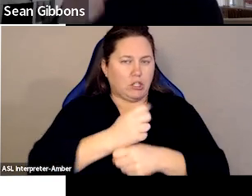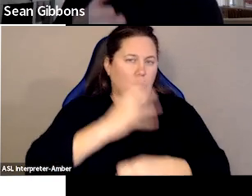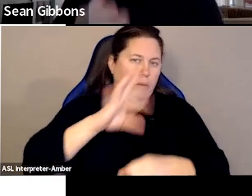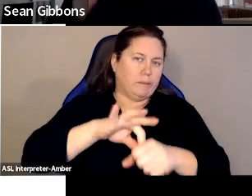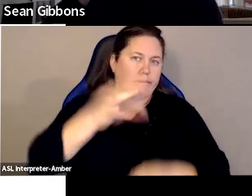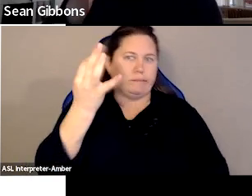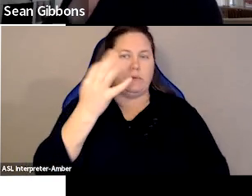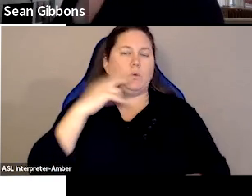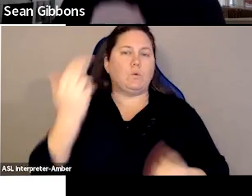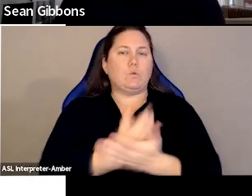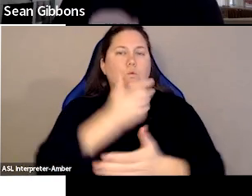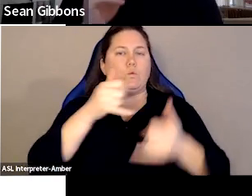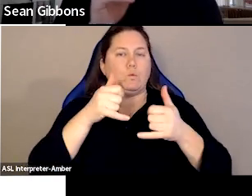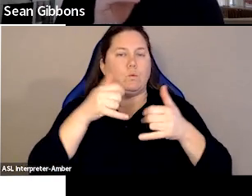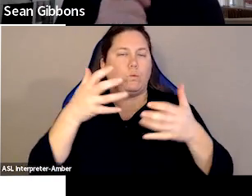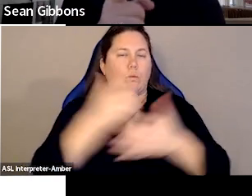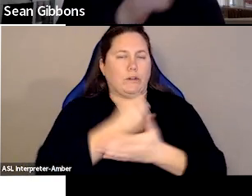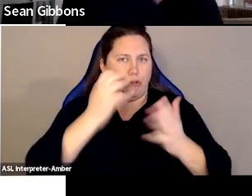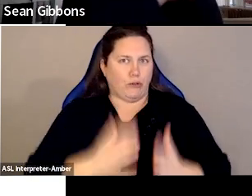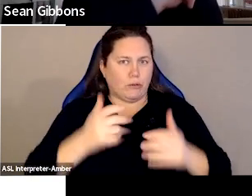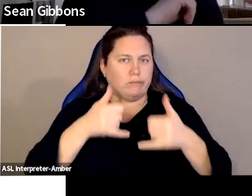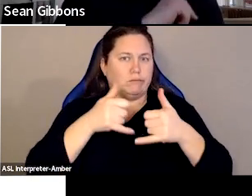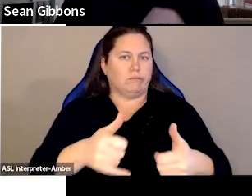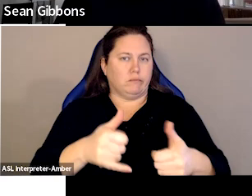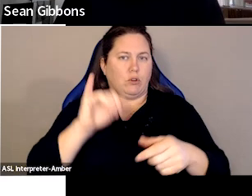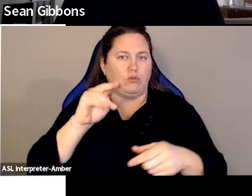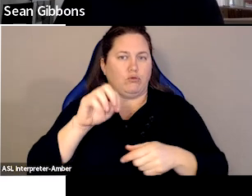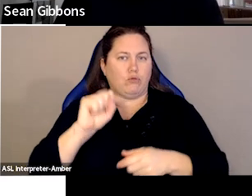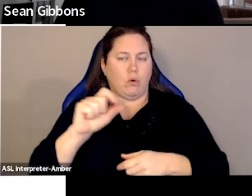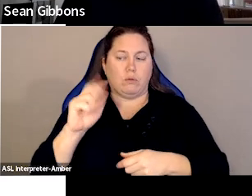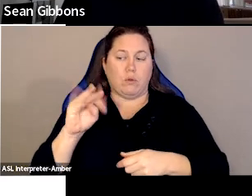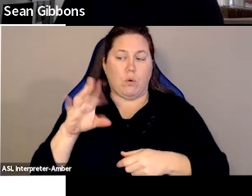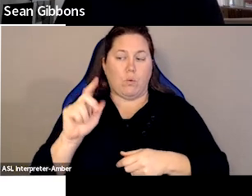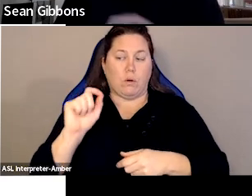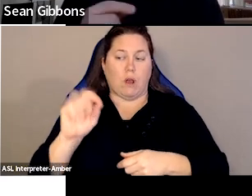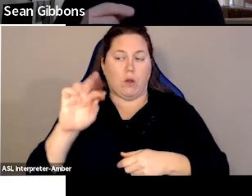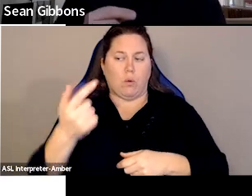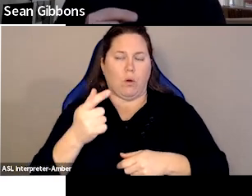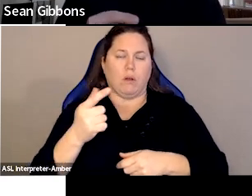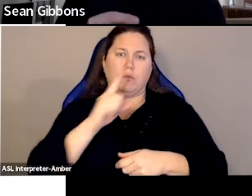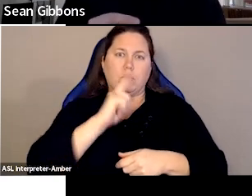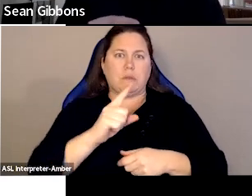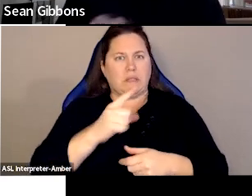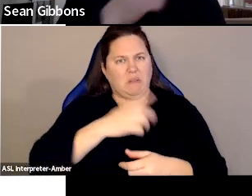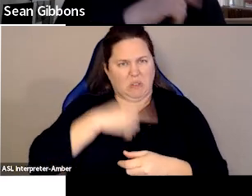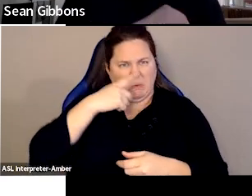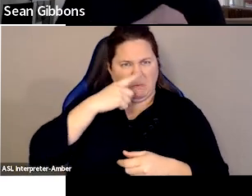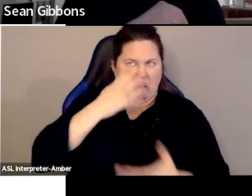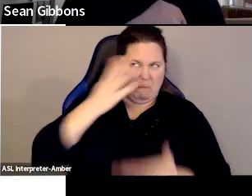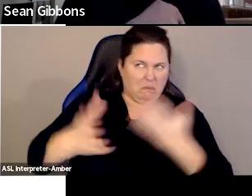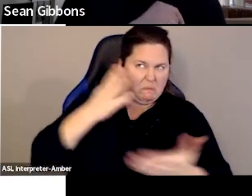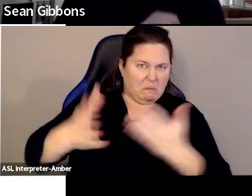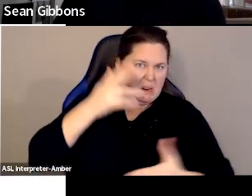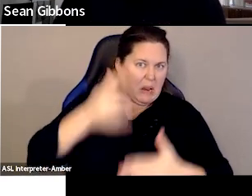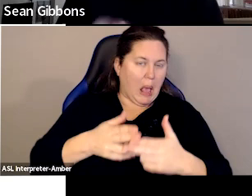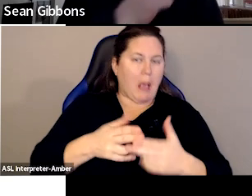now we're looking for nominations. And so more on that at jonesaward.org. If you would, we'd be very, very grateful if y'all would help us out and